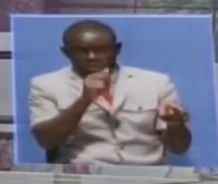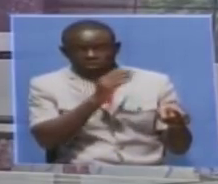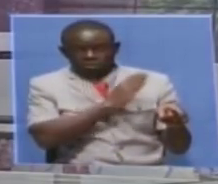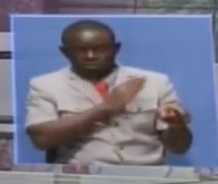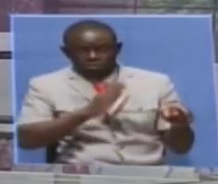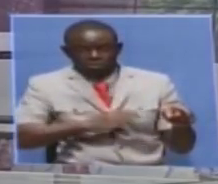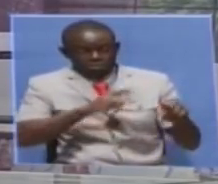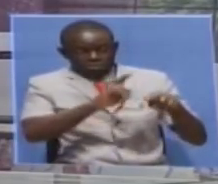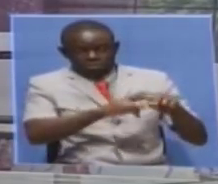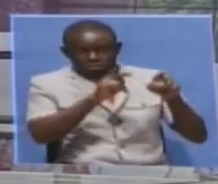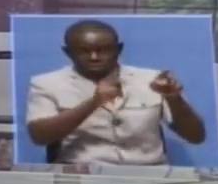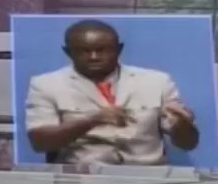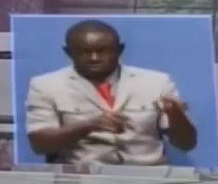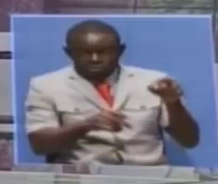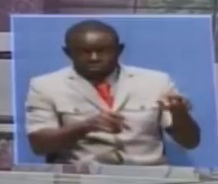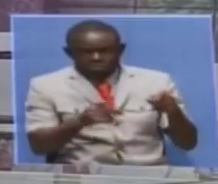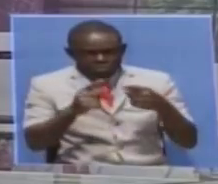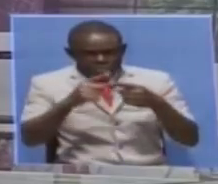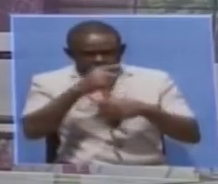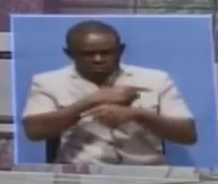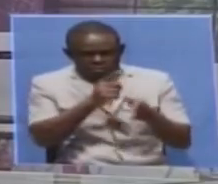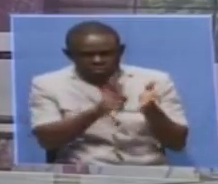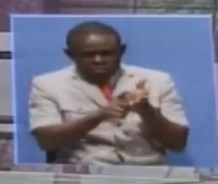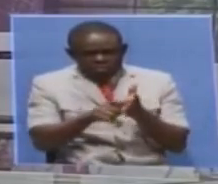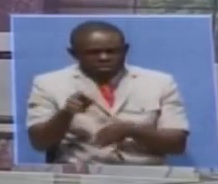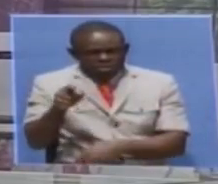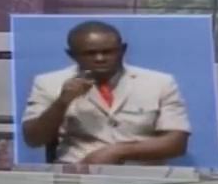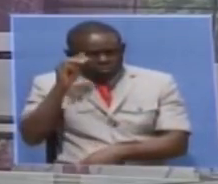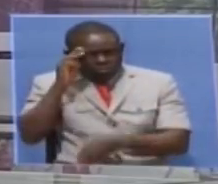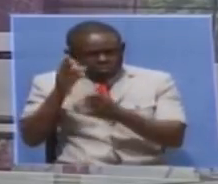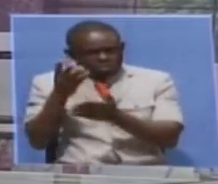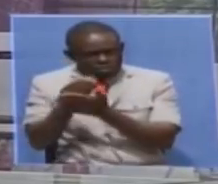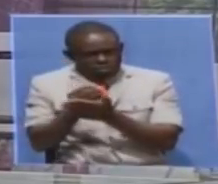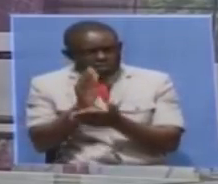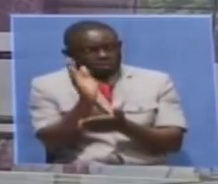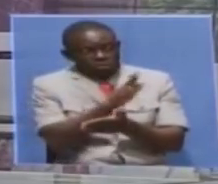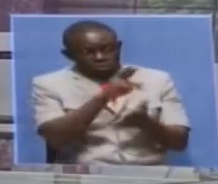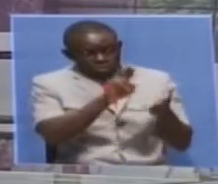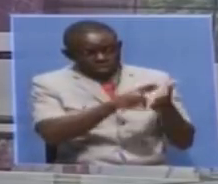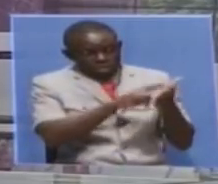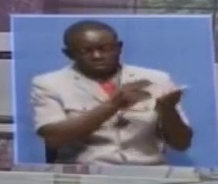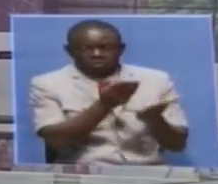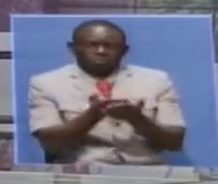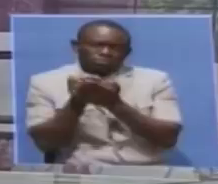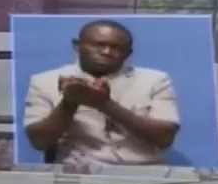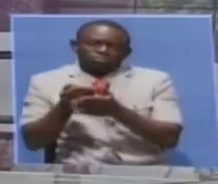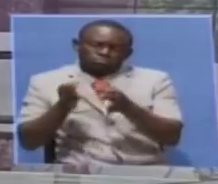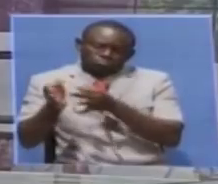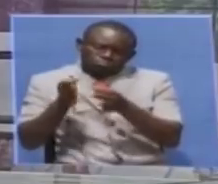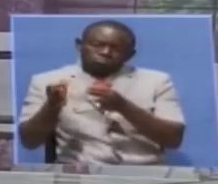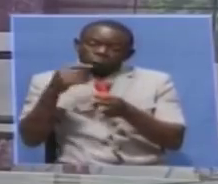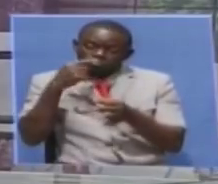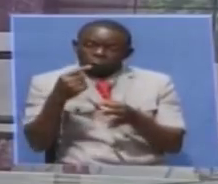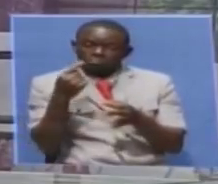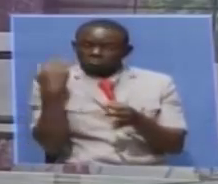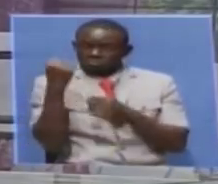Finance Margaret Monakato in Lusaka today. Ms. Kapwepwe has attributed the positive performance during the year to the continuous and